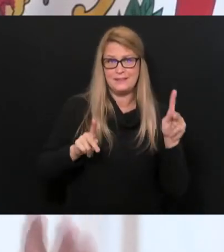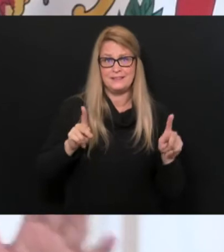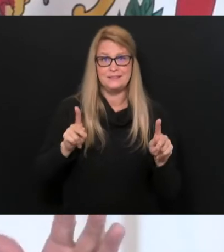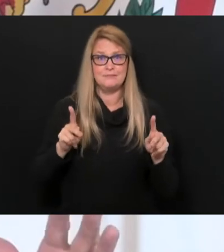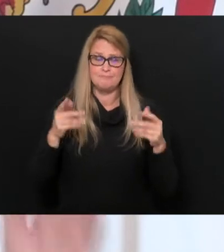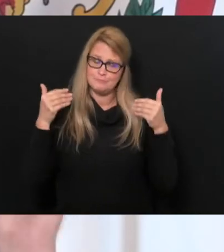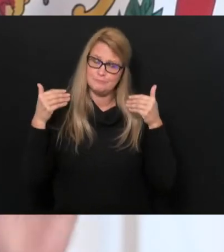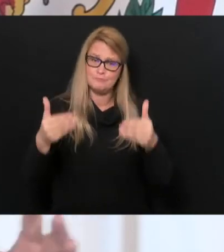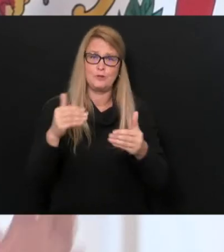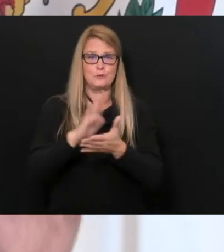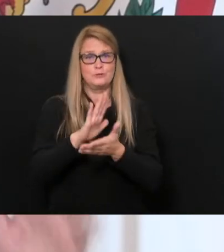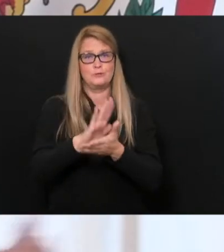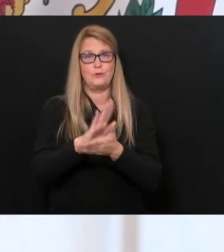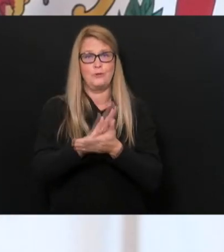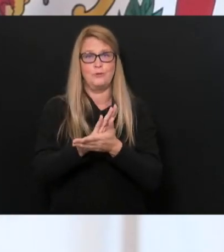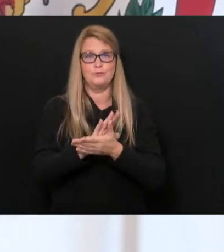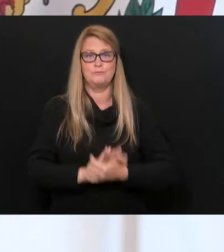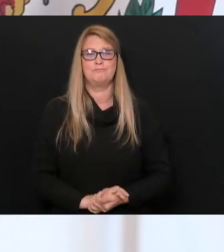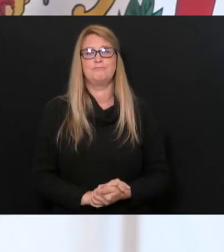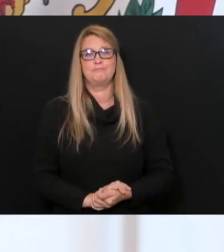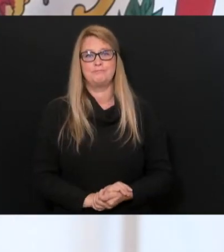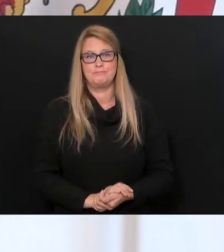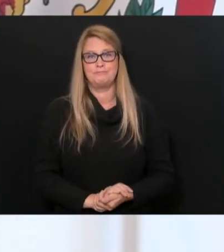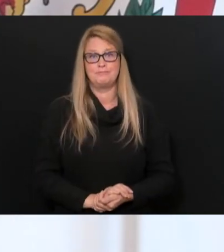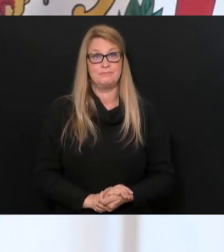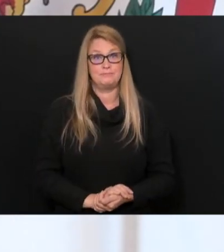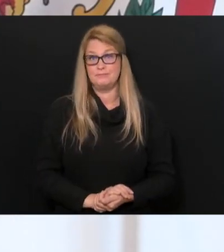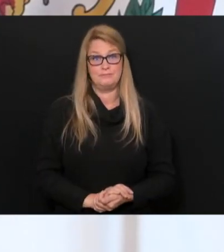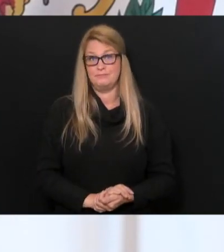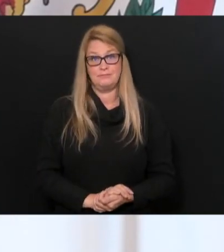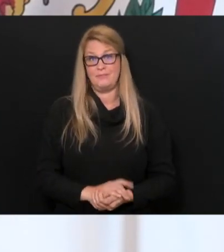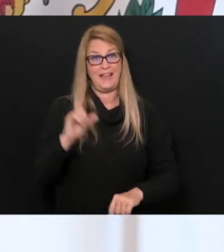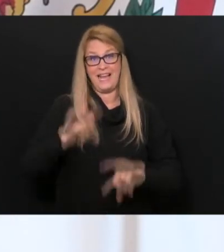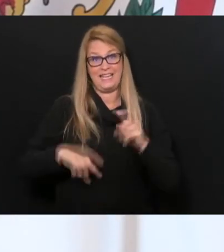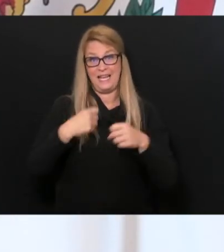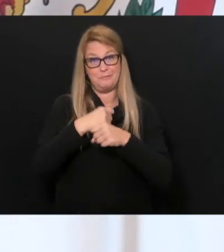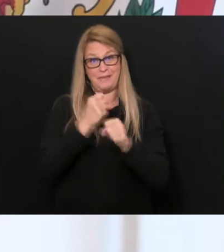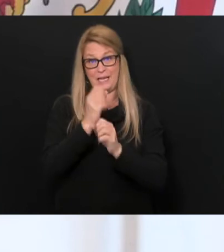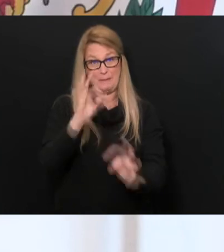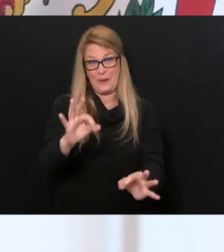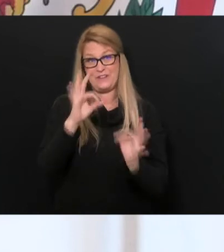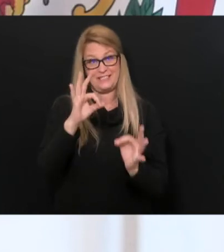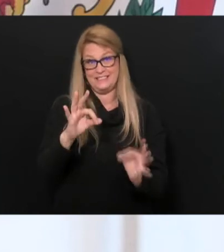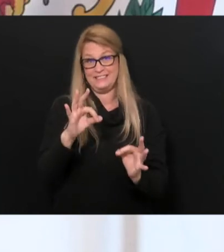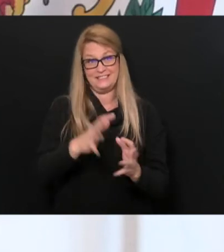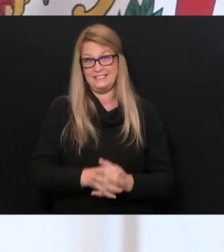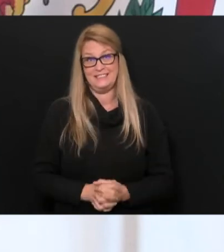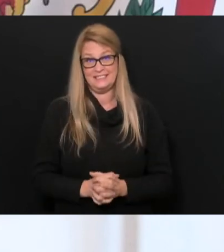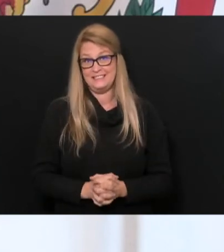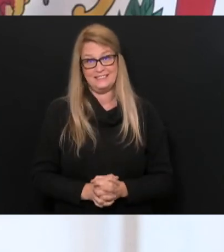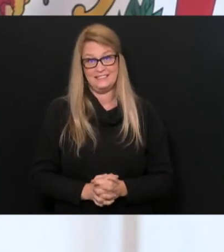go to school, go to school, go to school. I can't make it perfect. For crying out